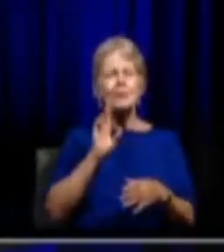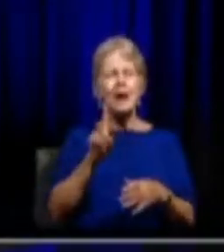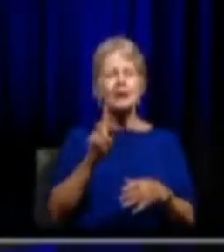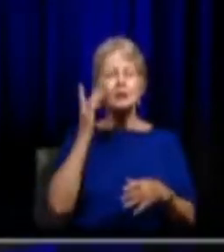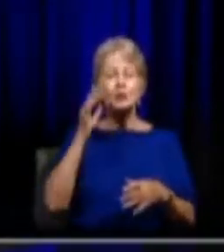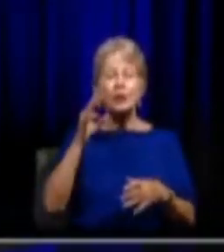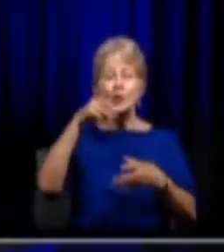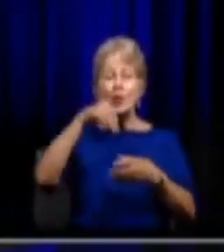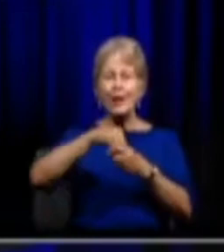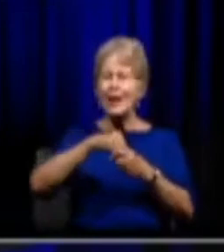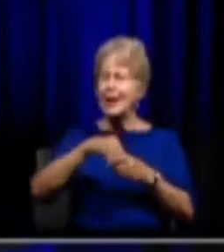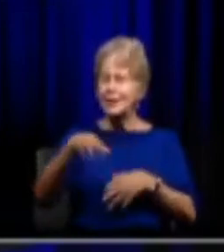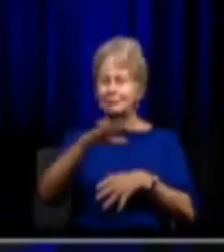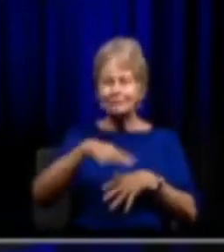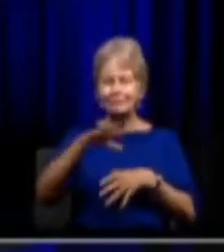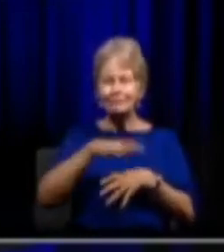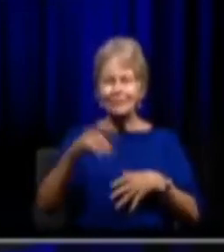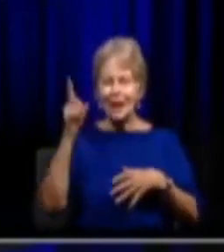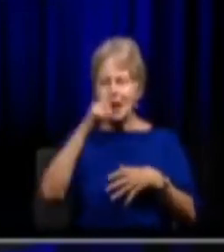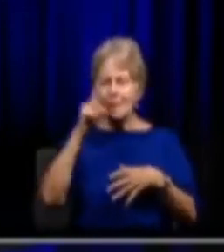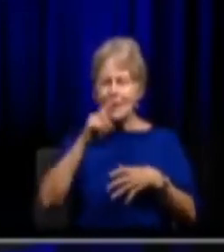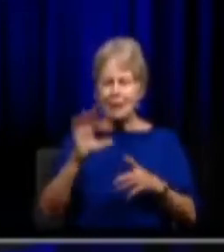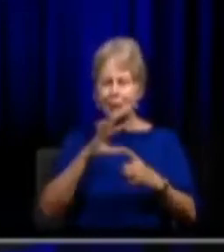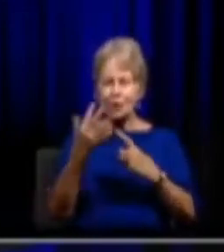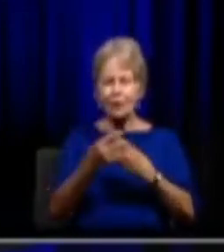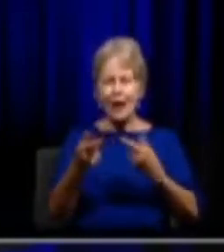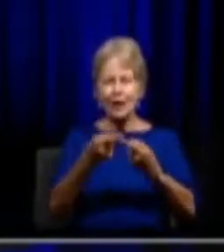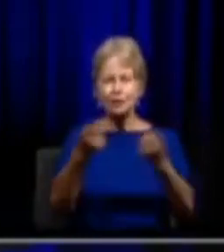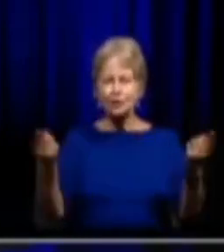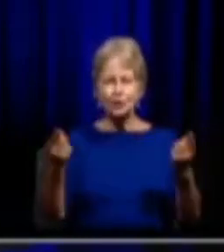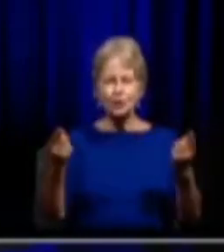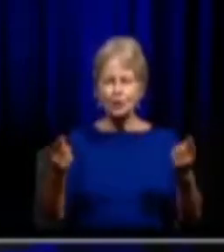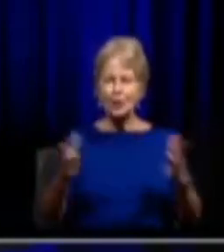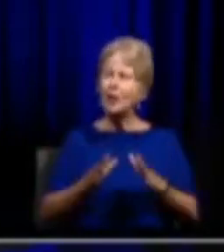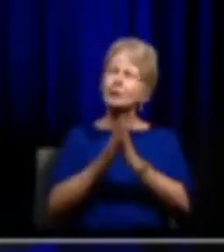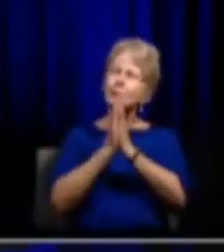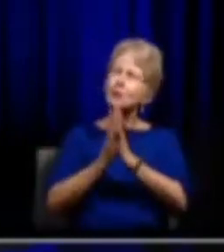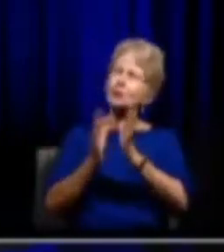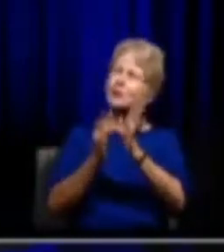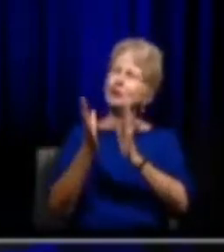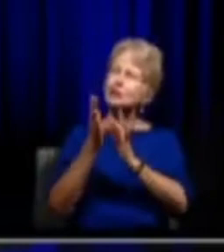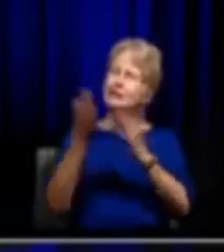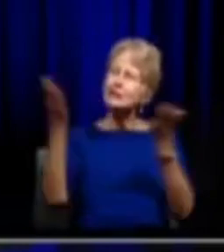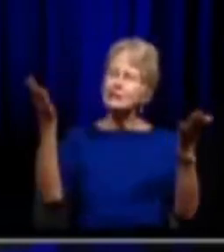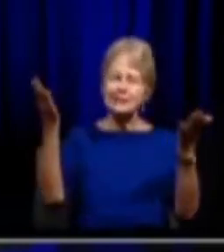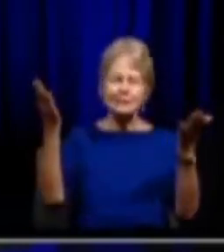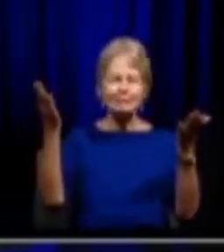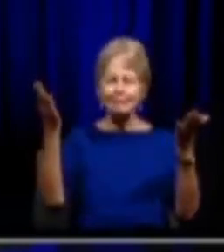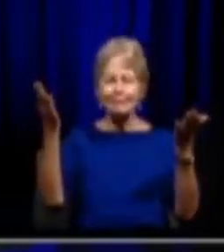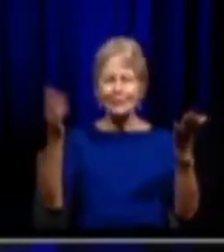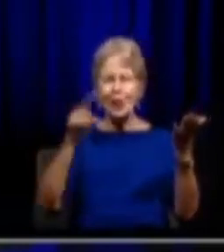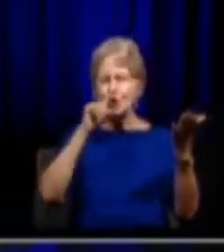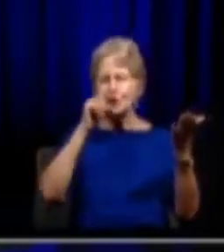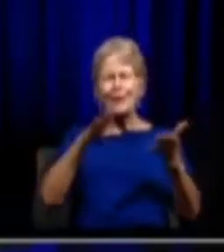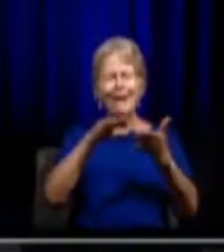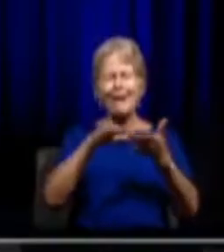in a place where there's people around you who are drawing towards Jesus as we are worshiping and lifting up our hands, you can't help but feel the